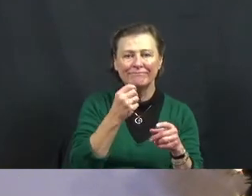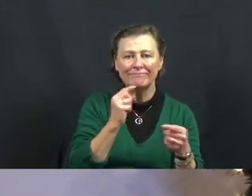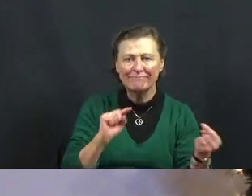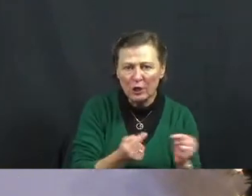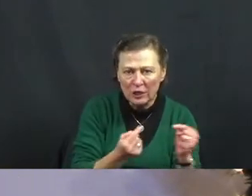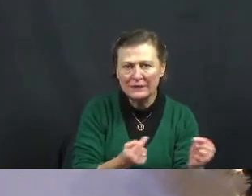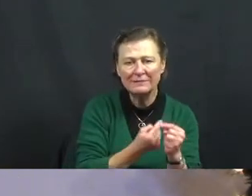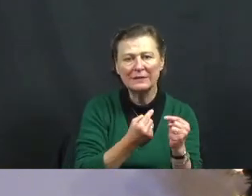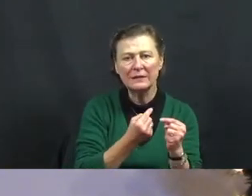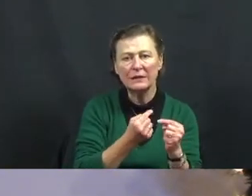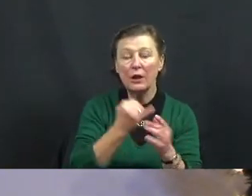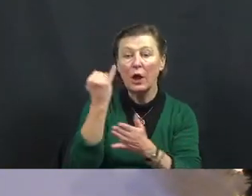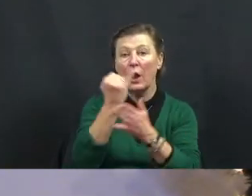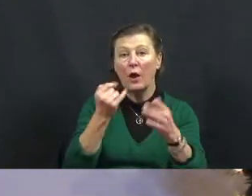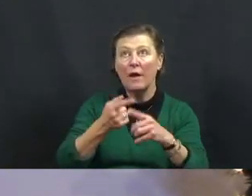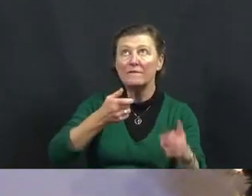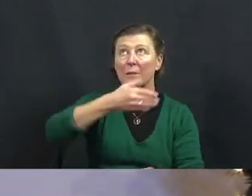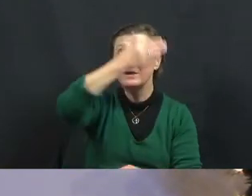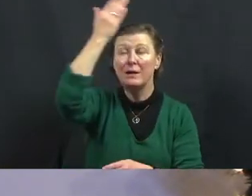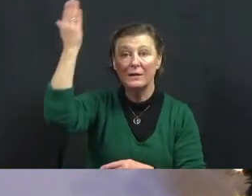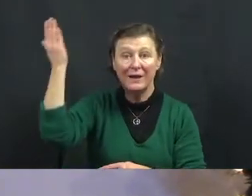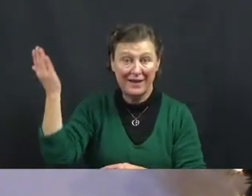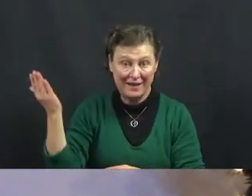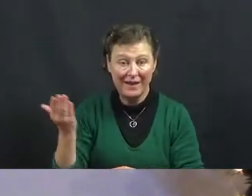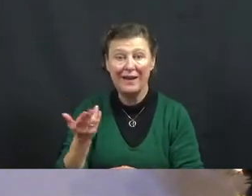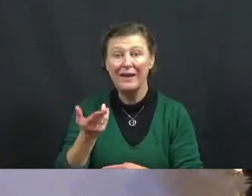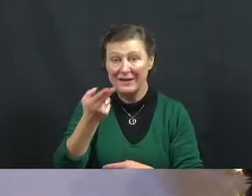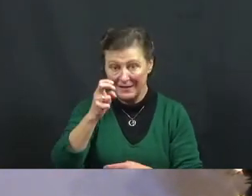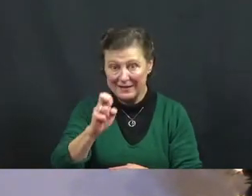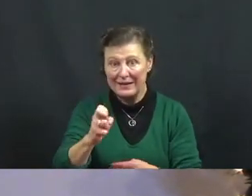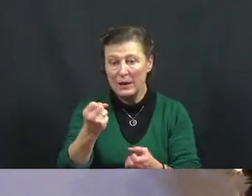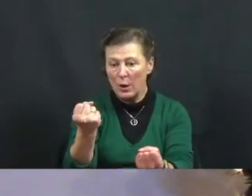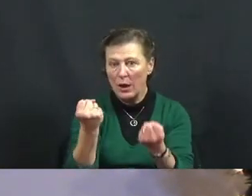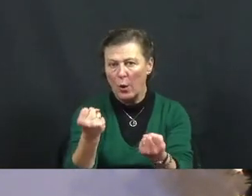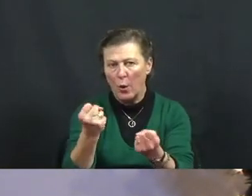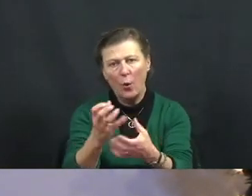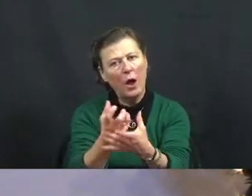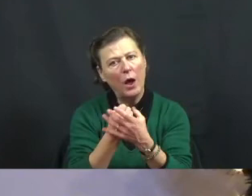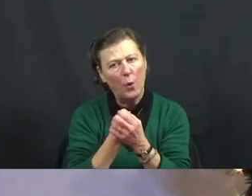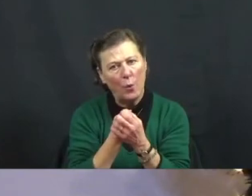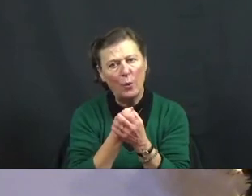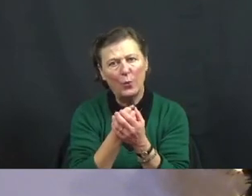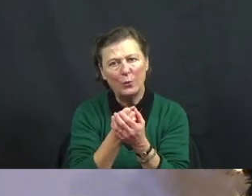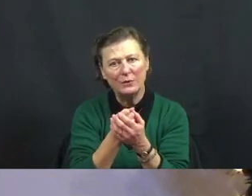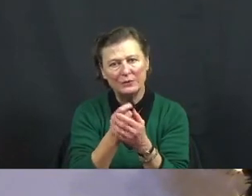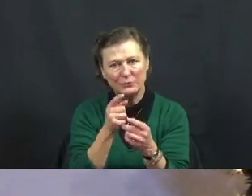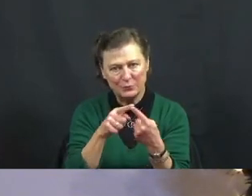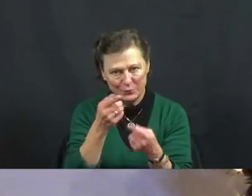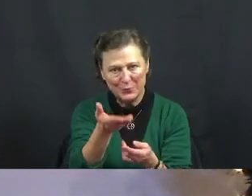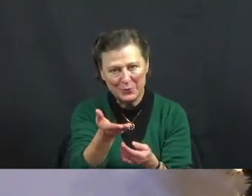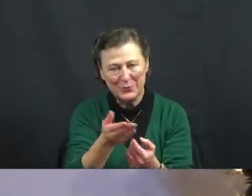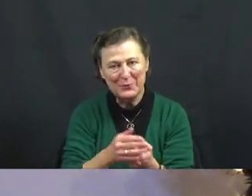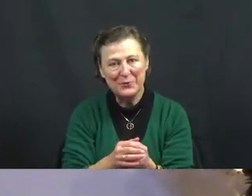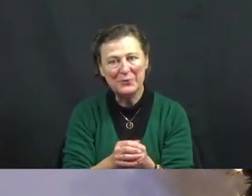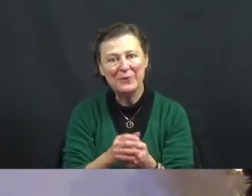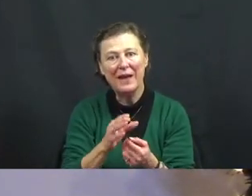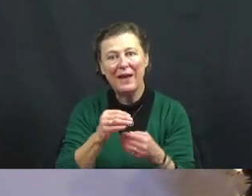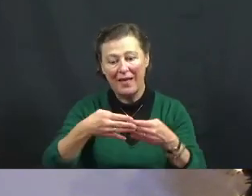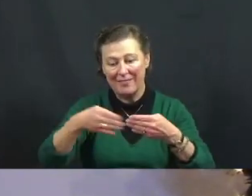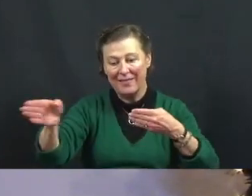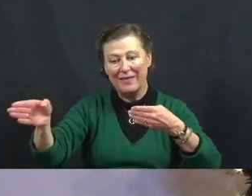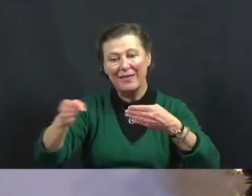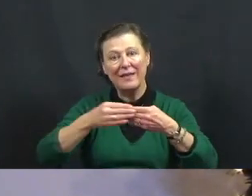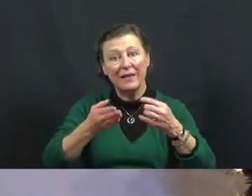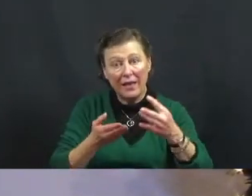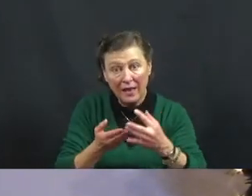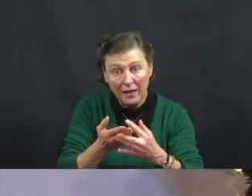that comes from on high. He held fast to you, and even when the gate through which you had